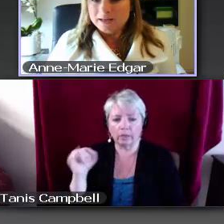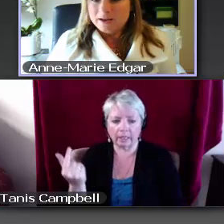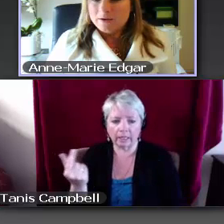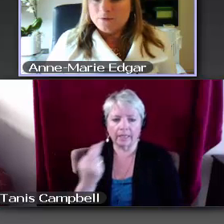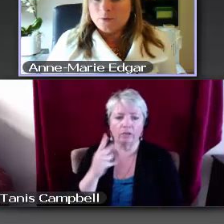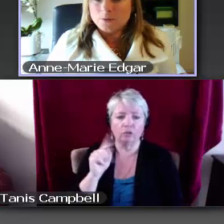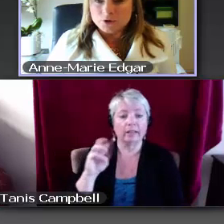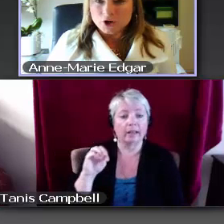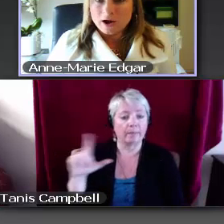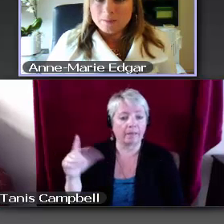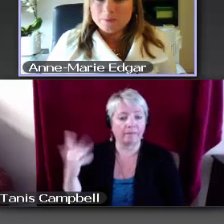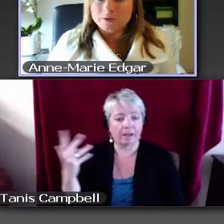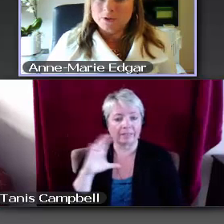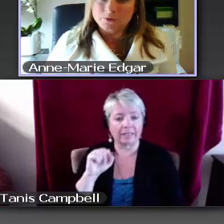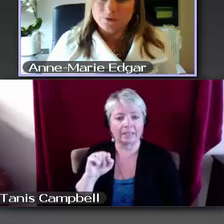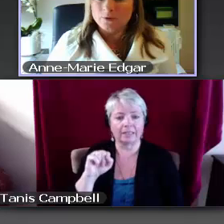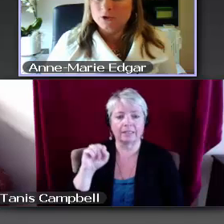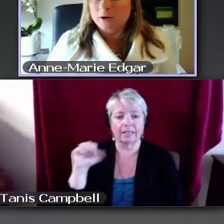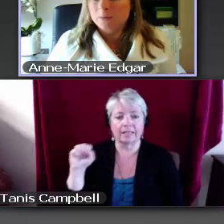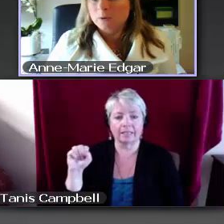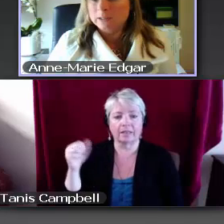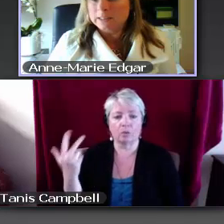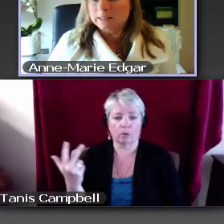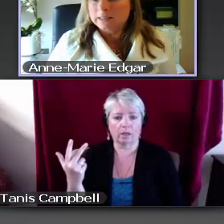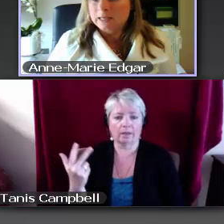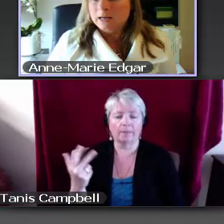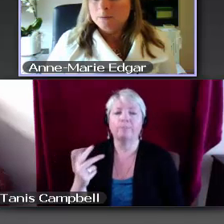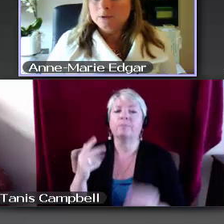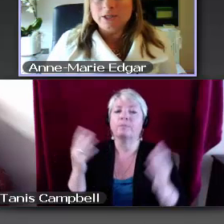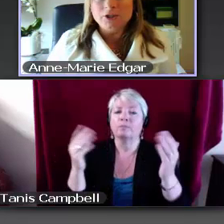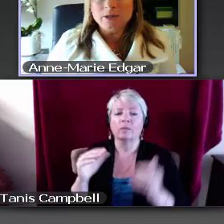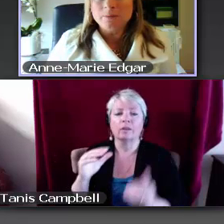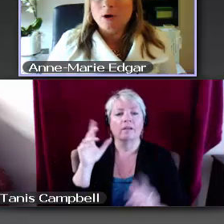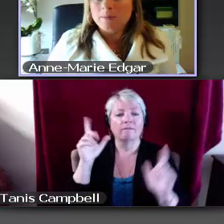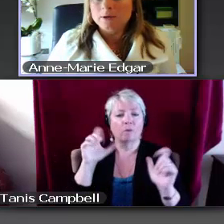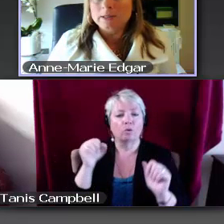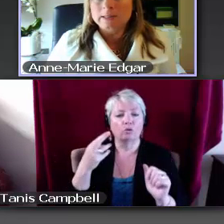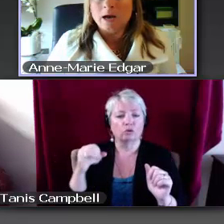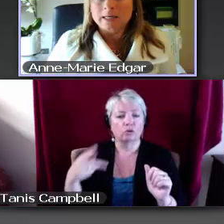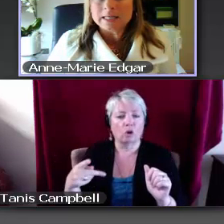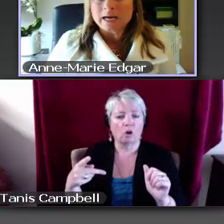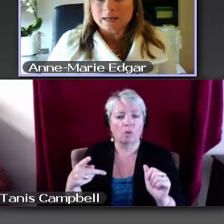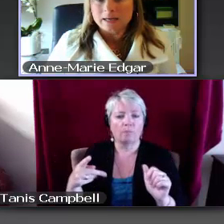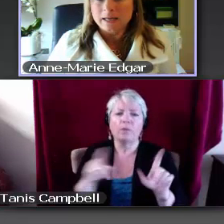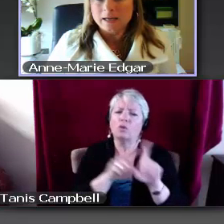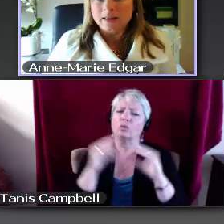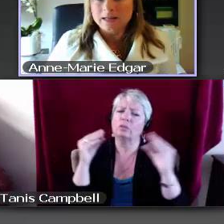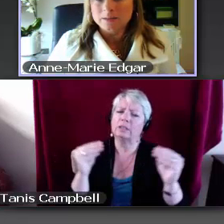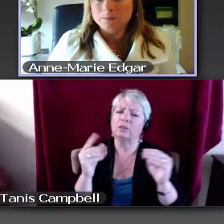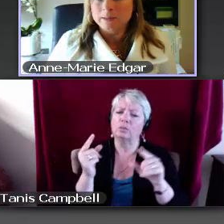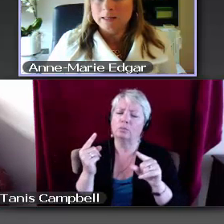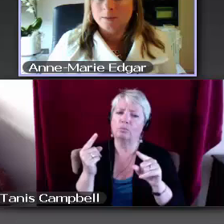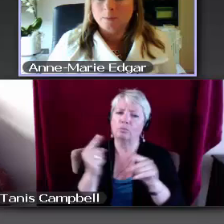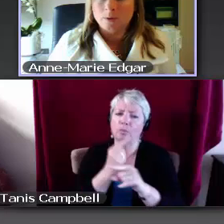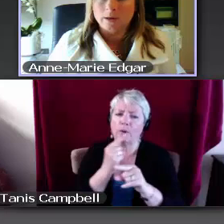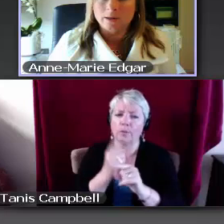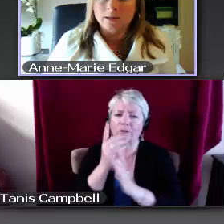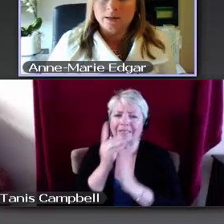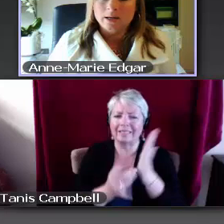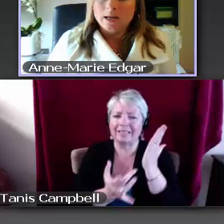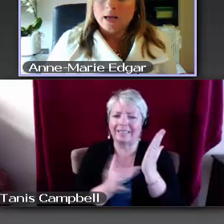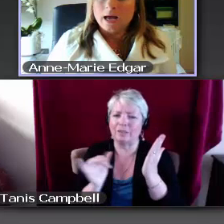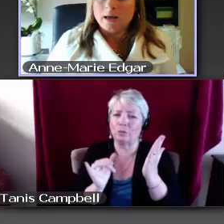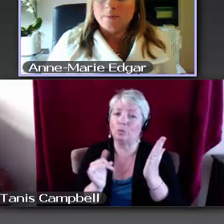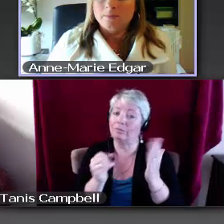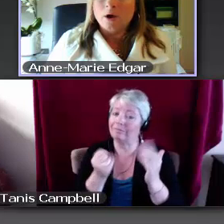CSS3. Photoshop, there's 2 Photoshop courses. We're teaching proper design technique, and that's really